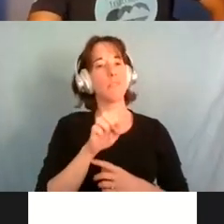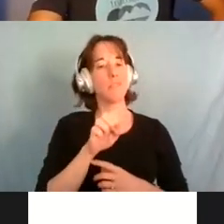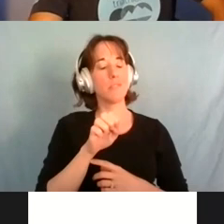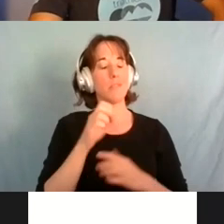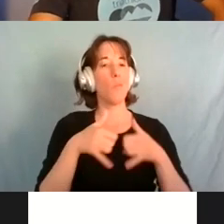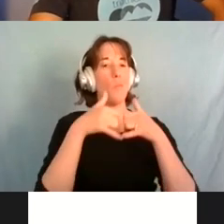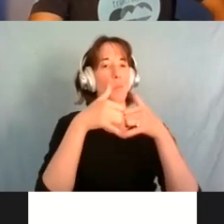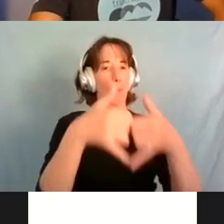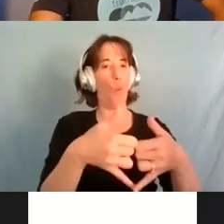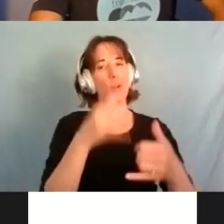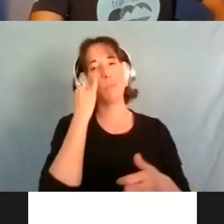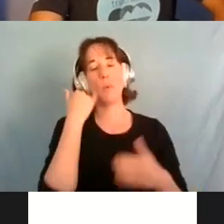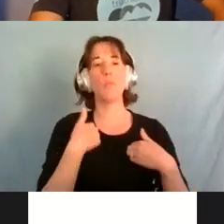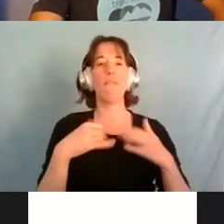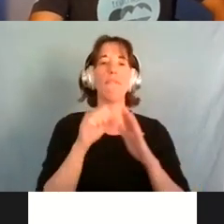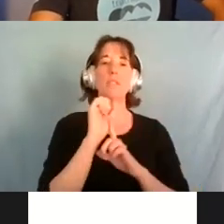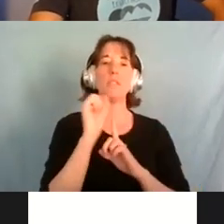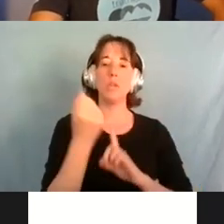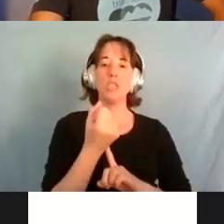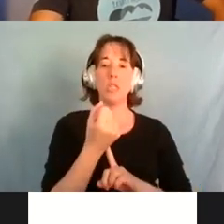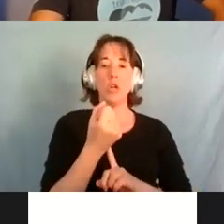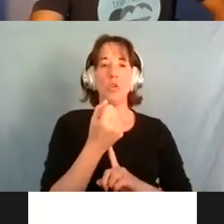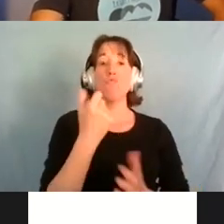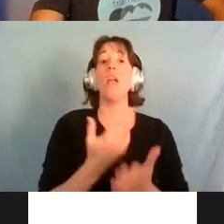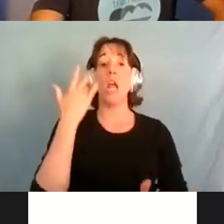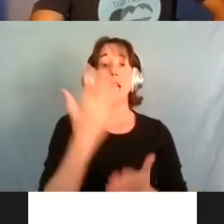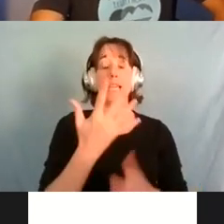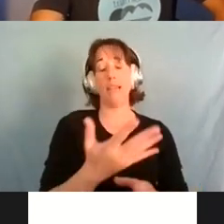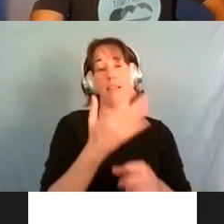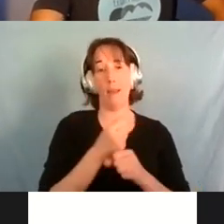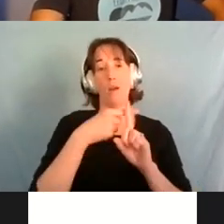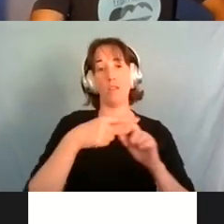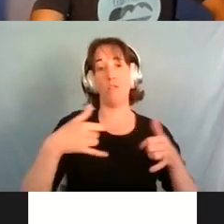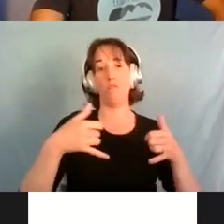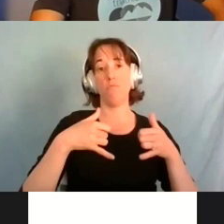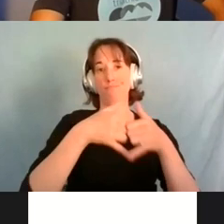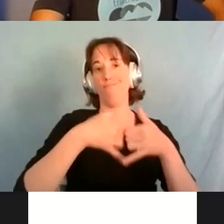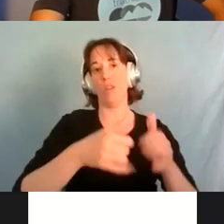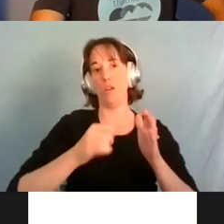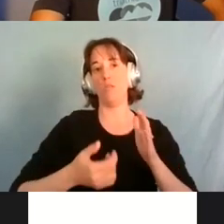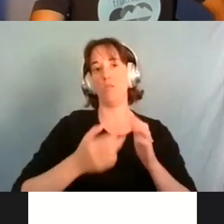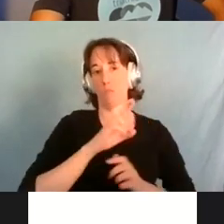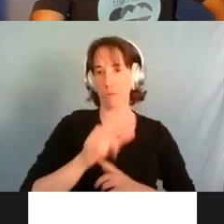get positive reinforcement, it will take you a long time to learn to do better, right?